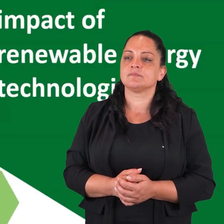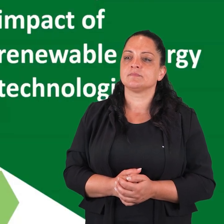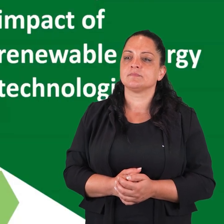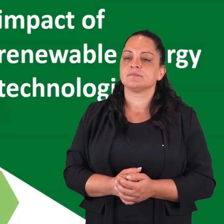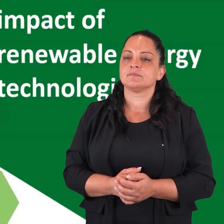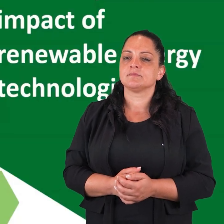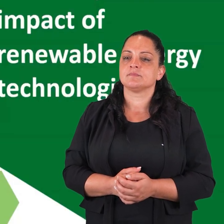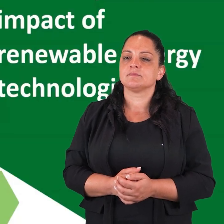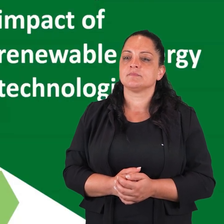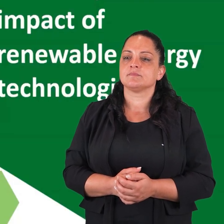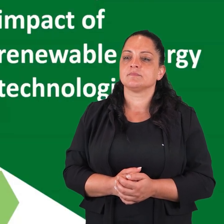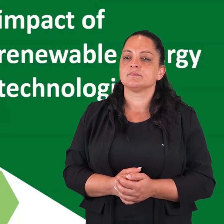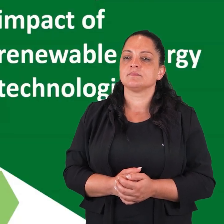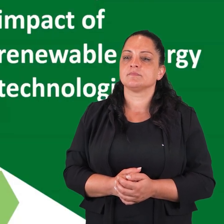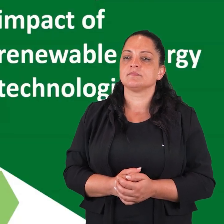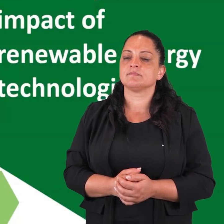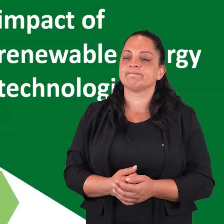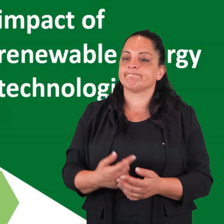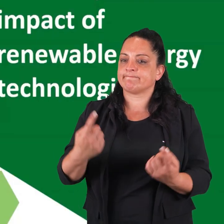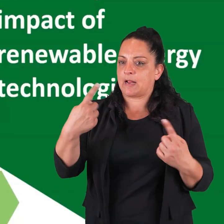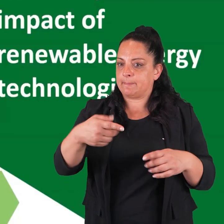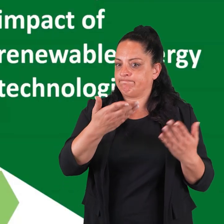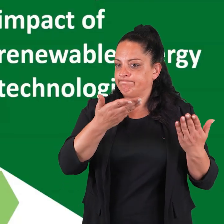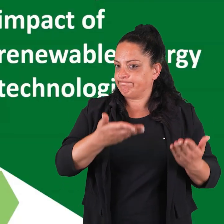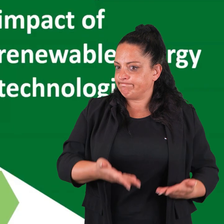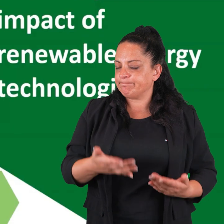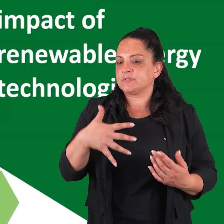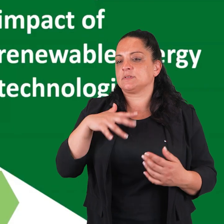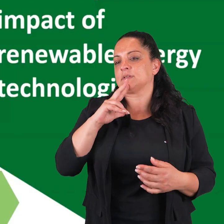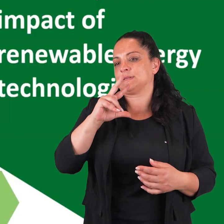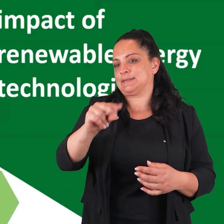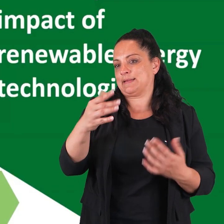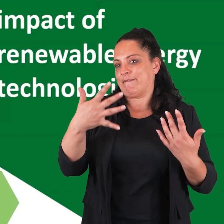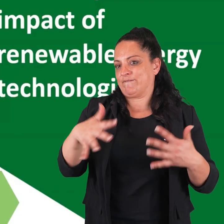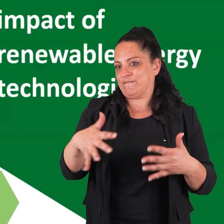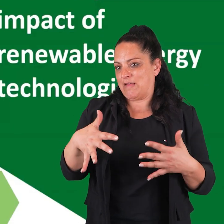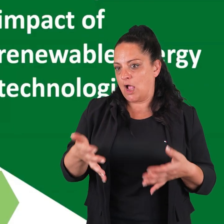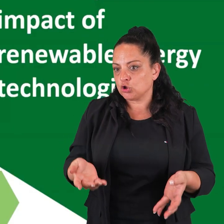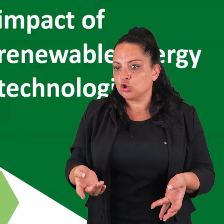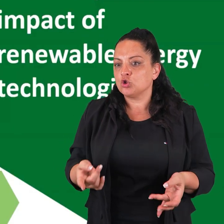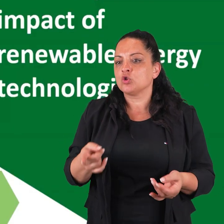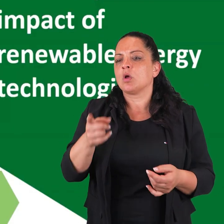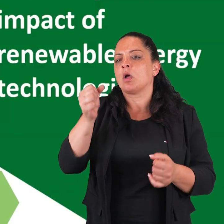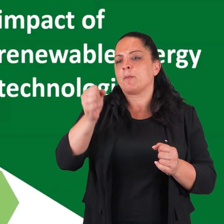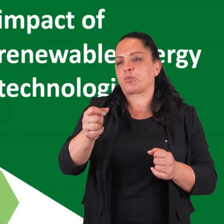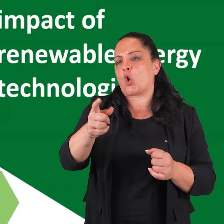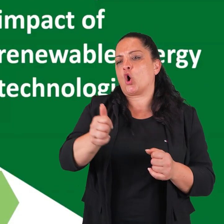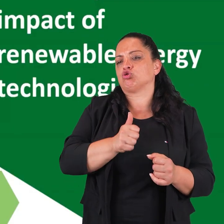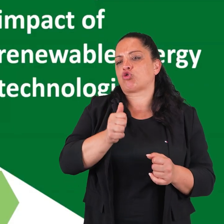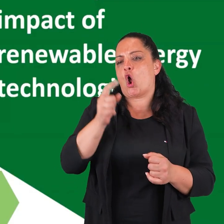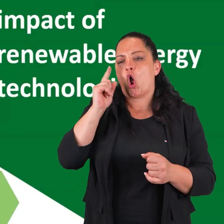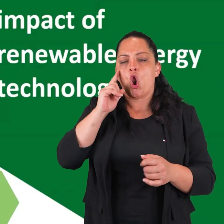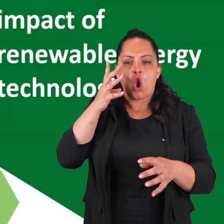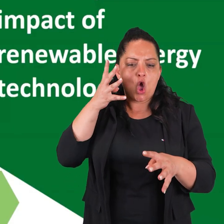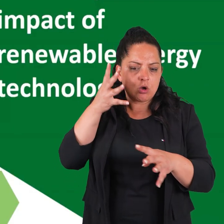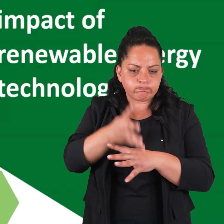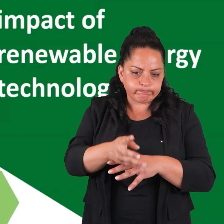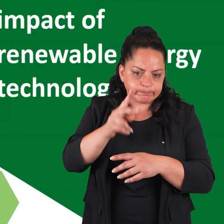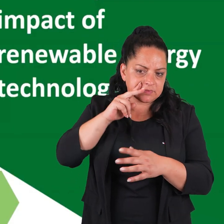Okay, this is also something that we already said, and that you can deepen